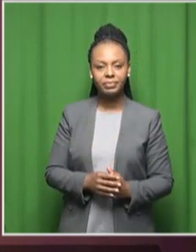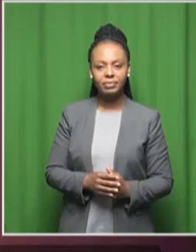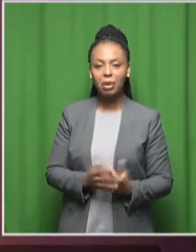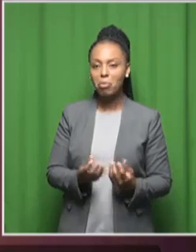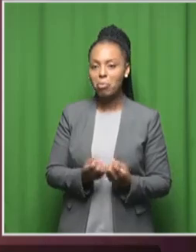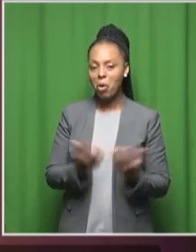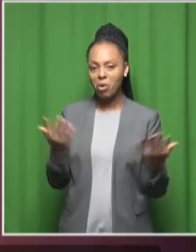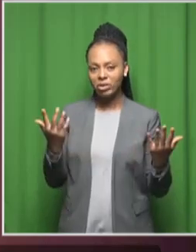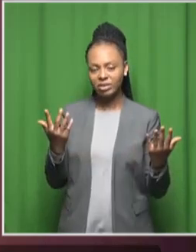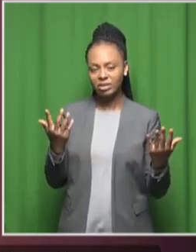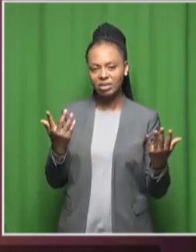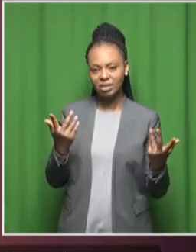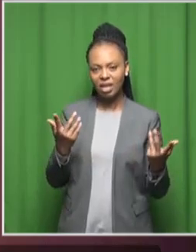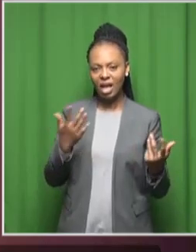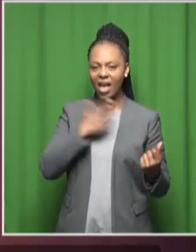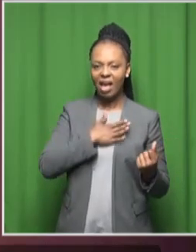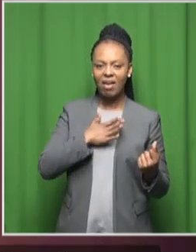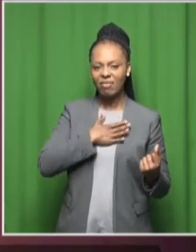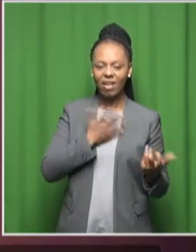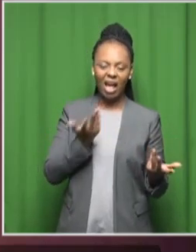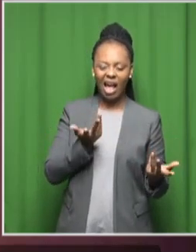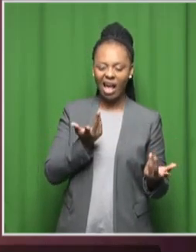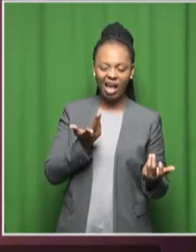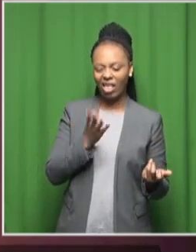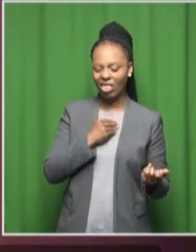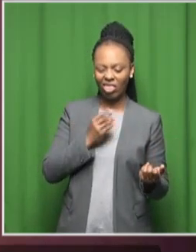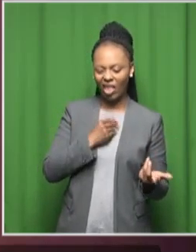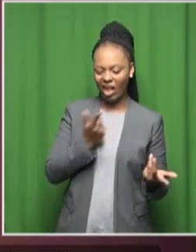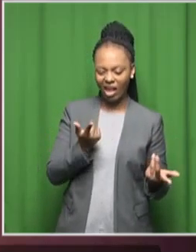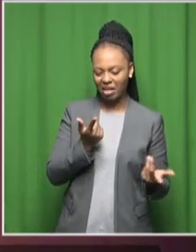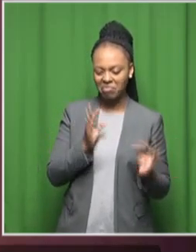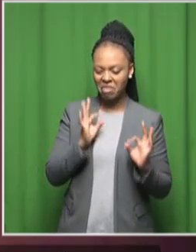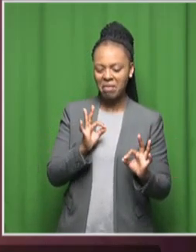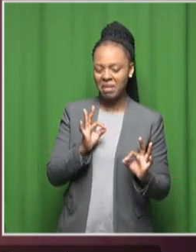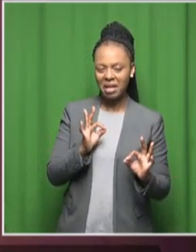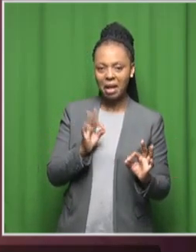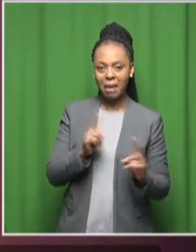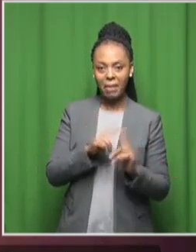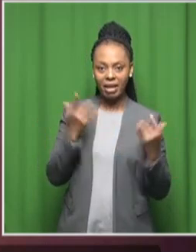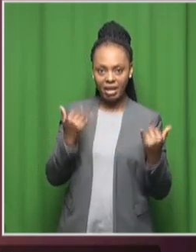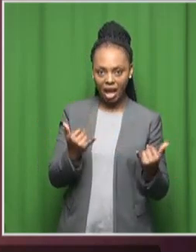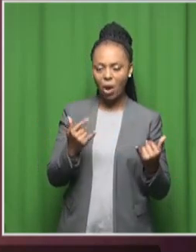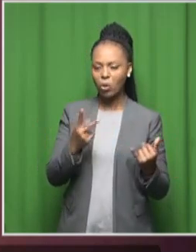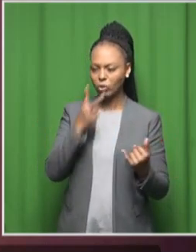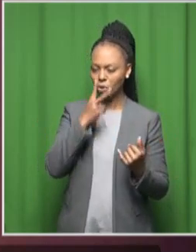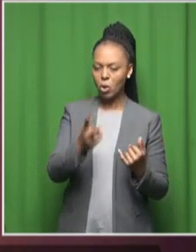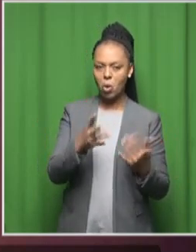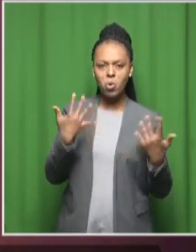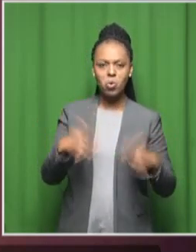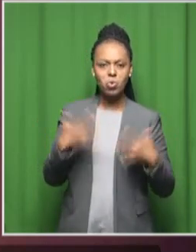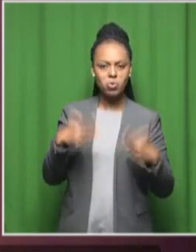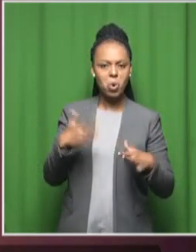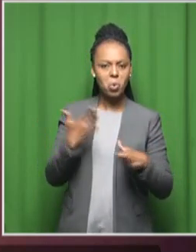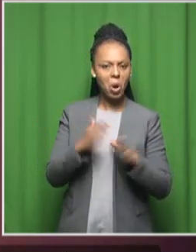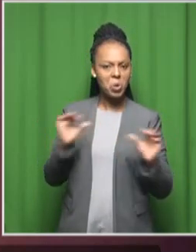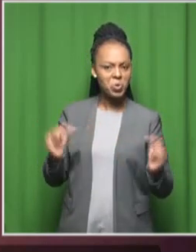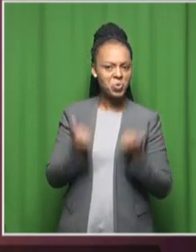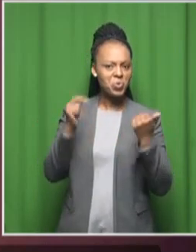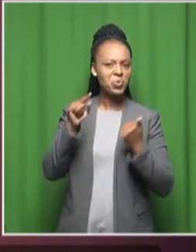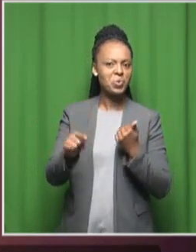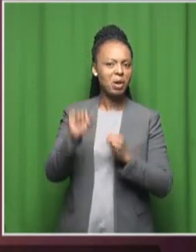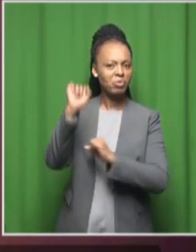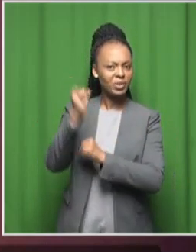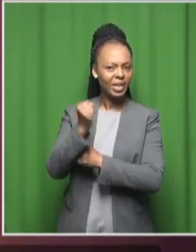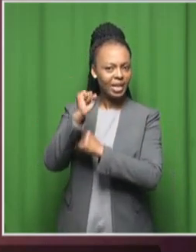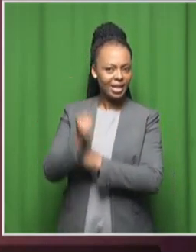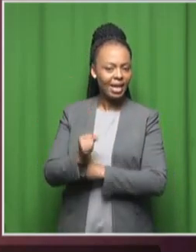frequently underestimated field of interventional radiology is viewed, and of course its positive impact, especially on